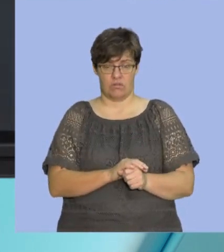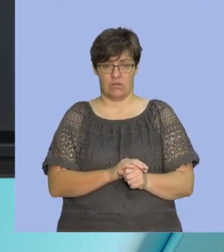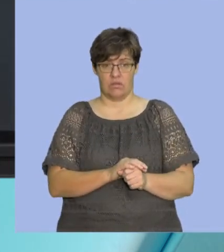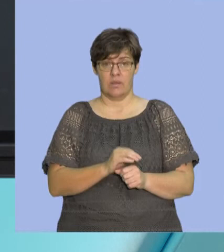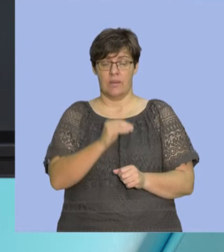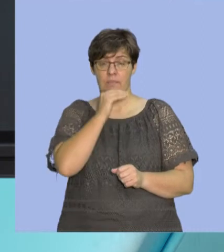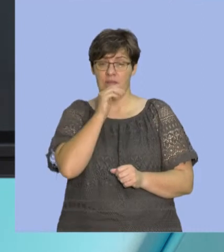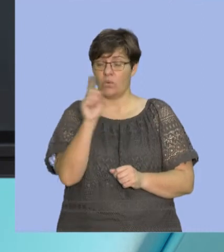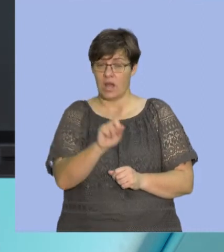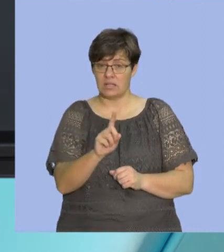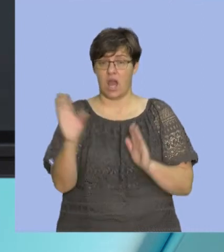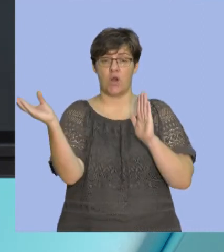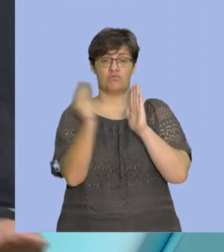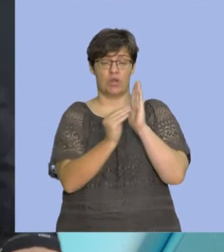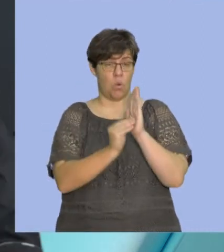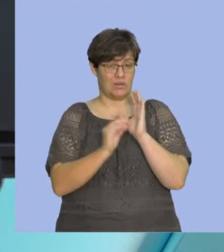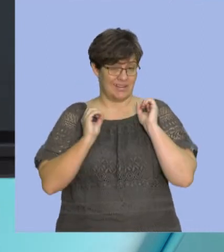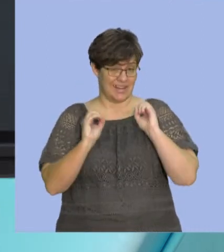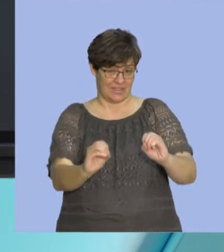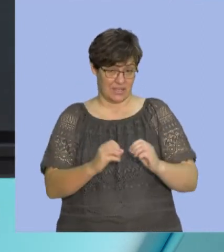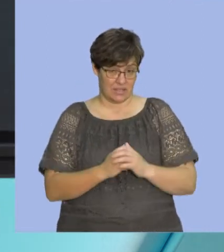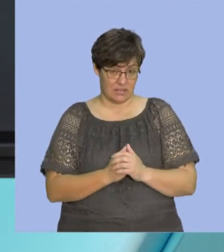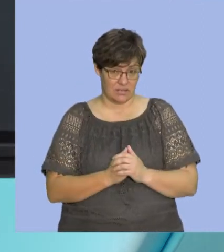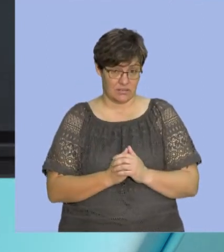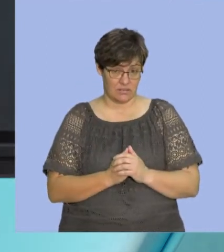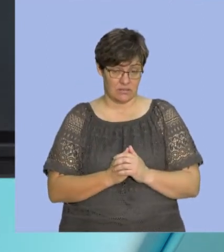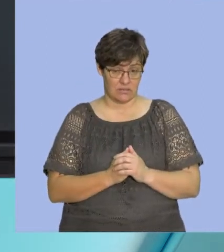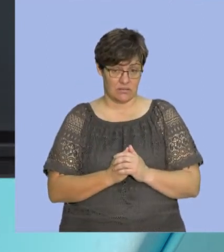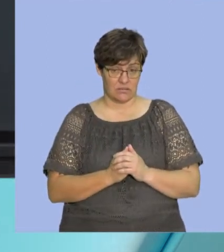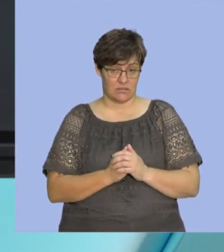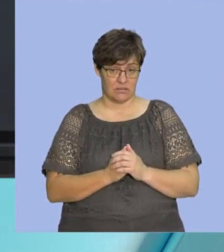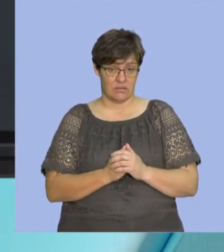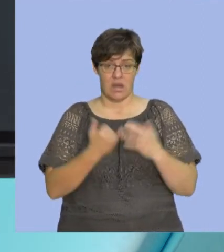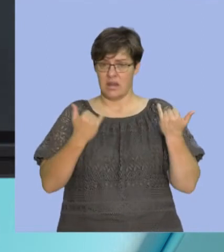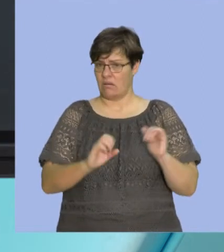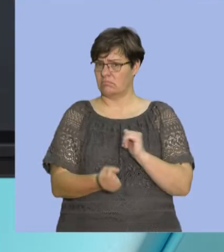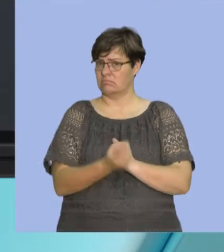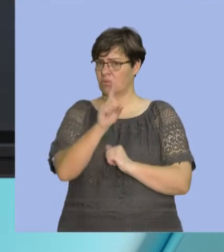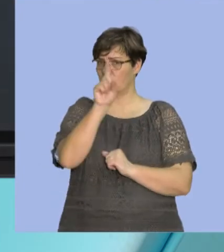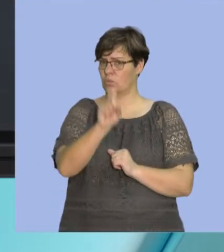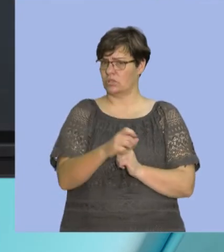means not recorded at all. Now the question arises,